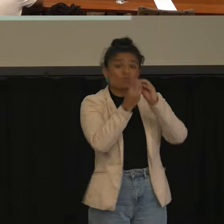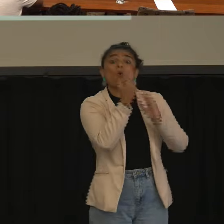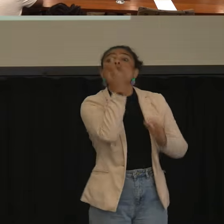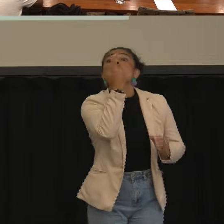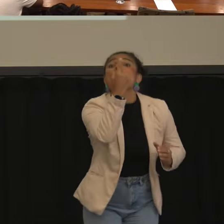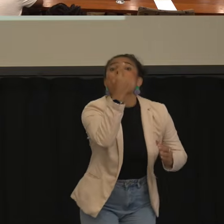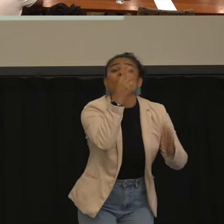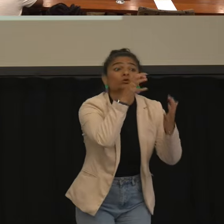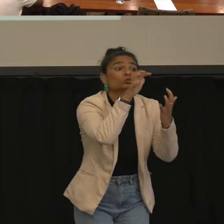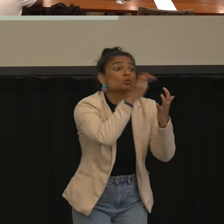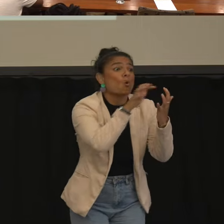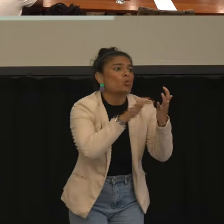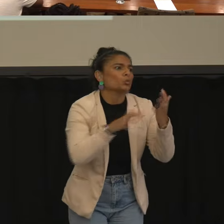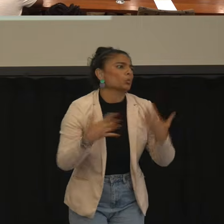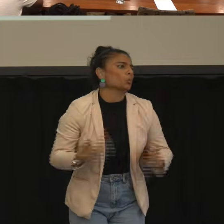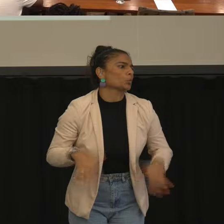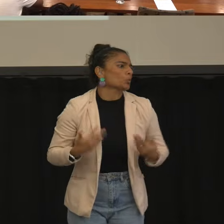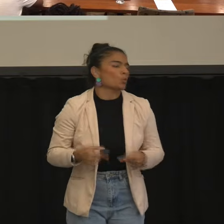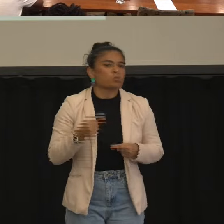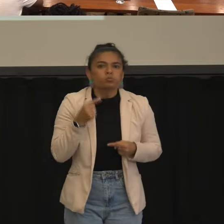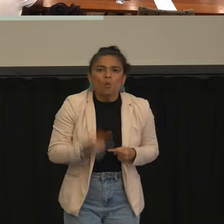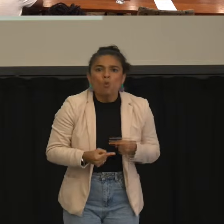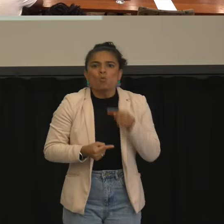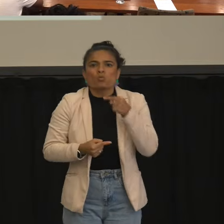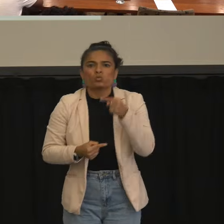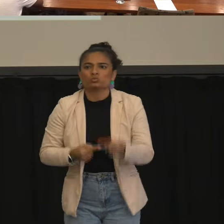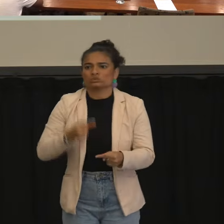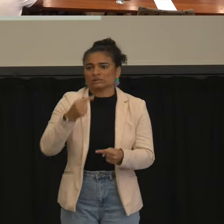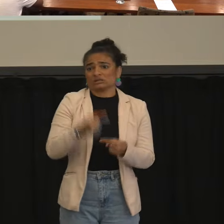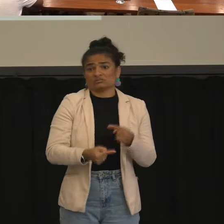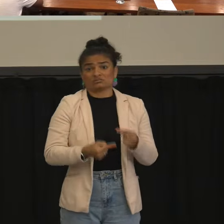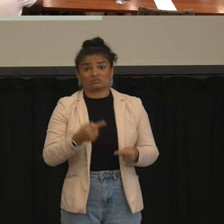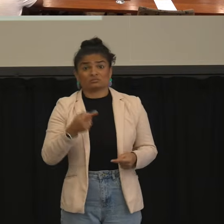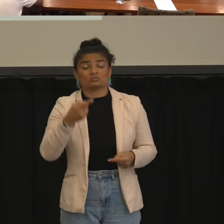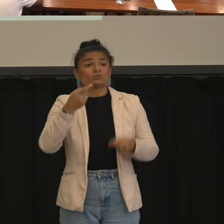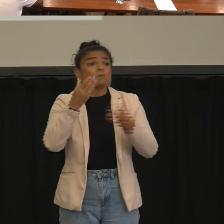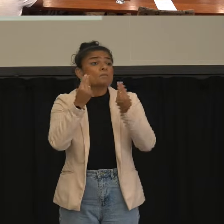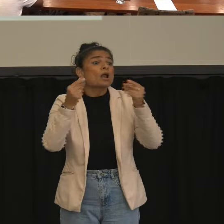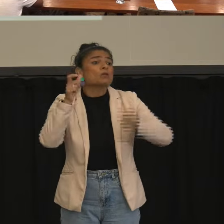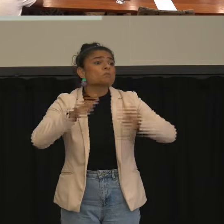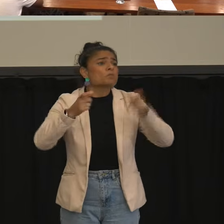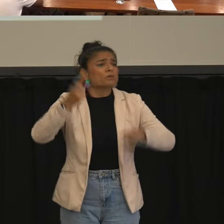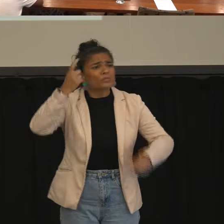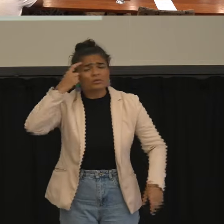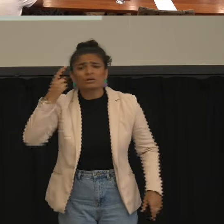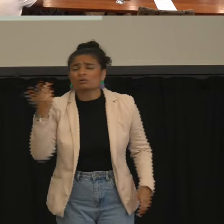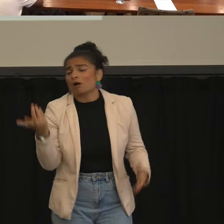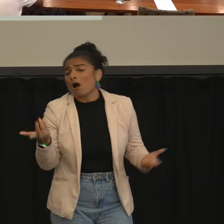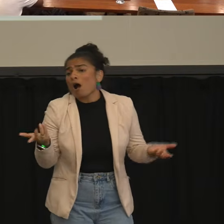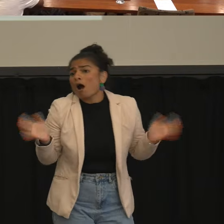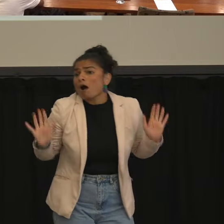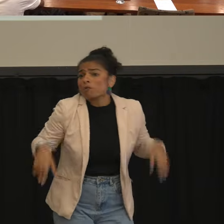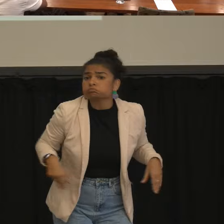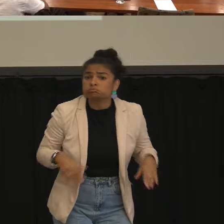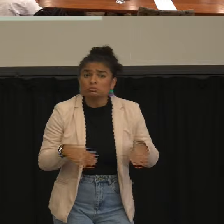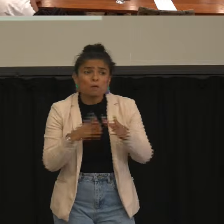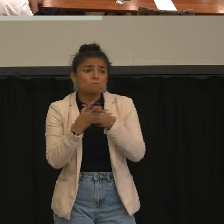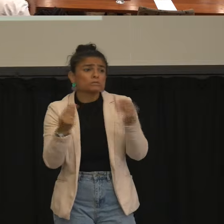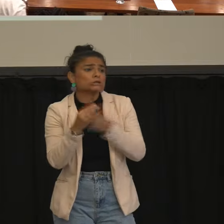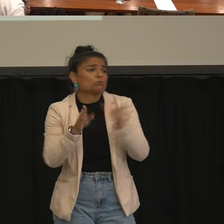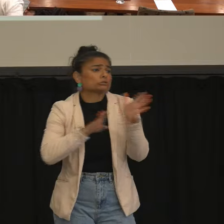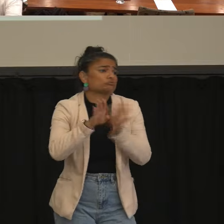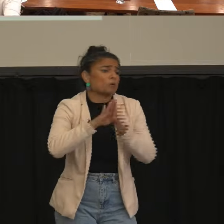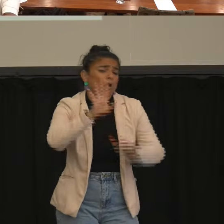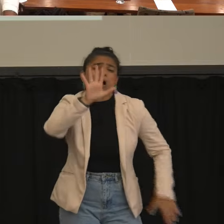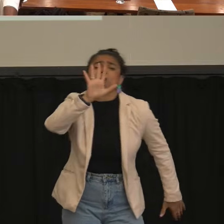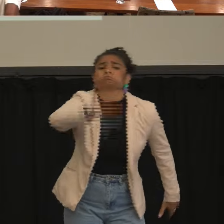So, if you think about what it takes to create one story, it's quite a process. And many people think that what we